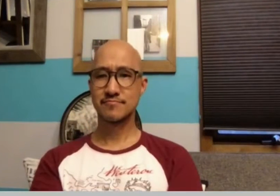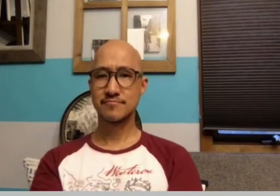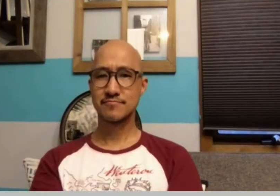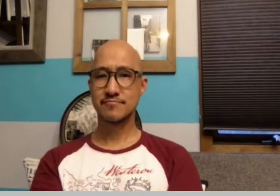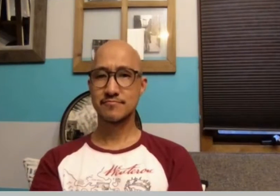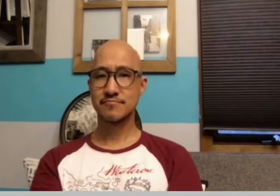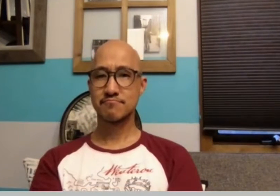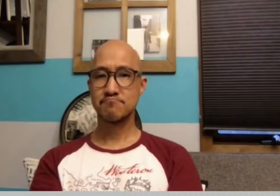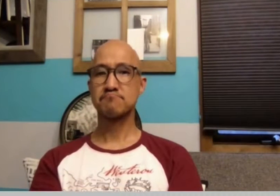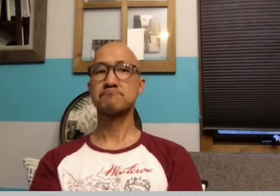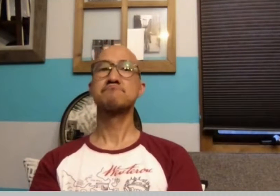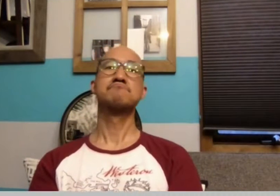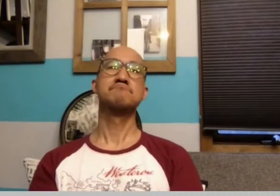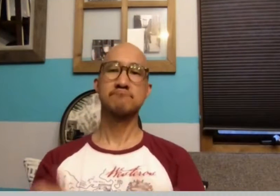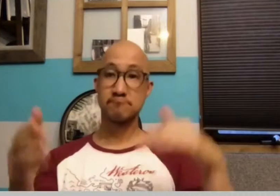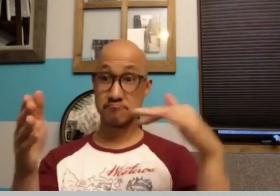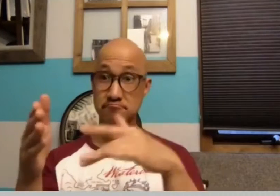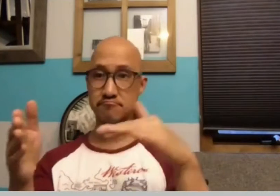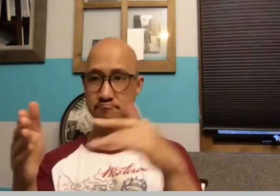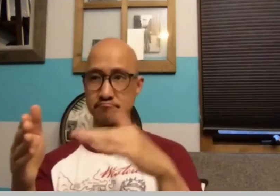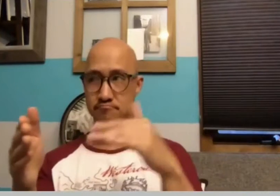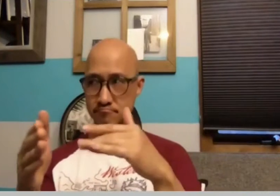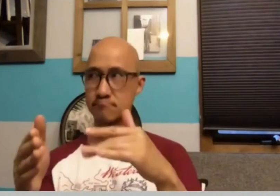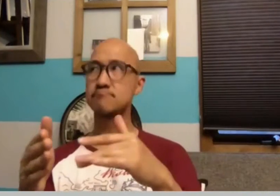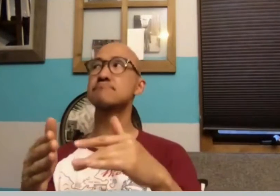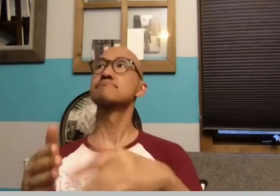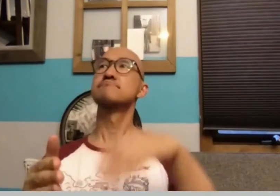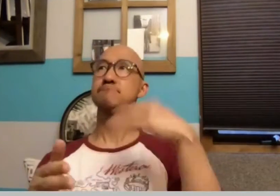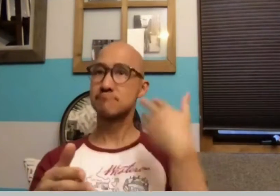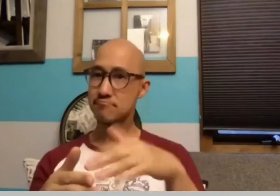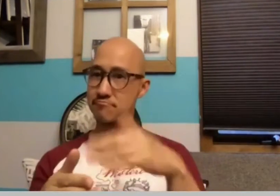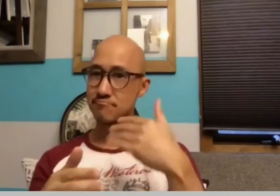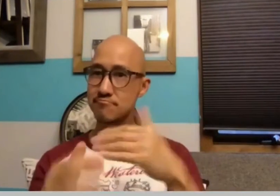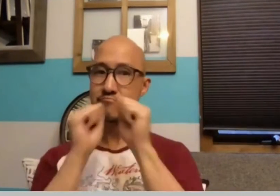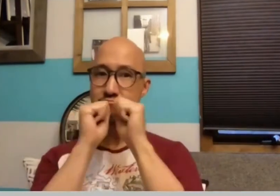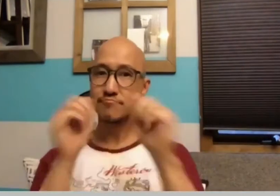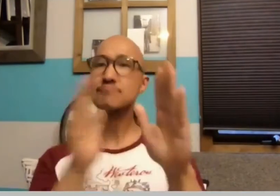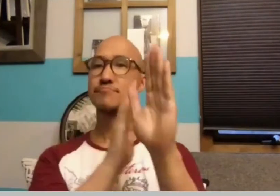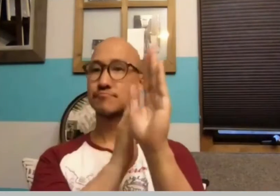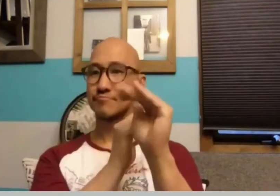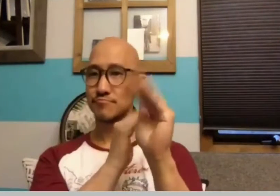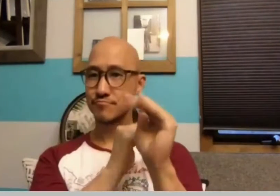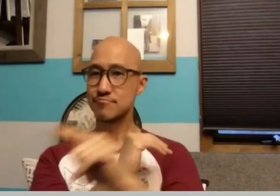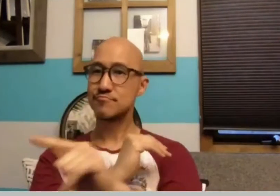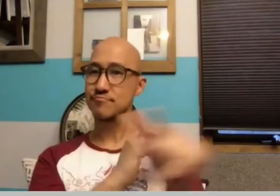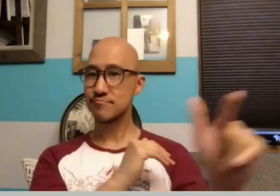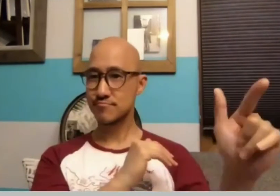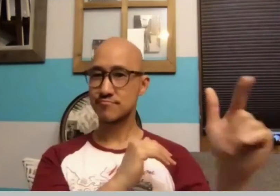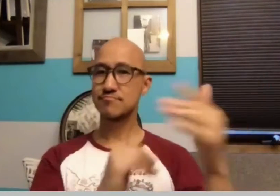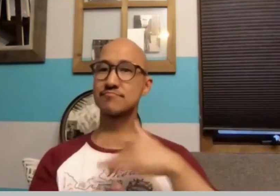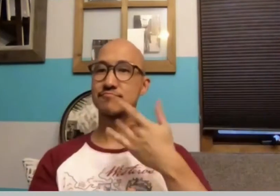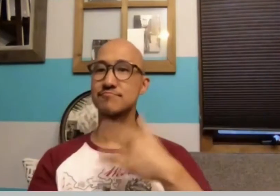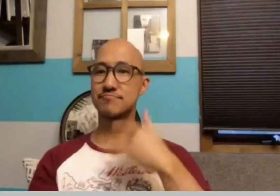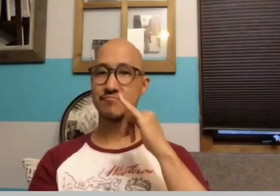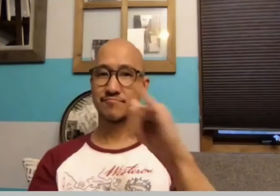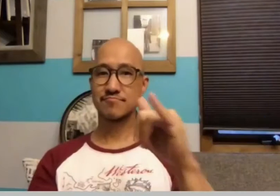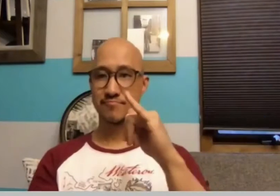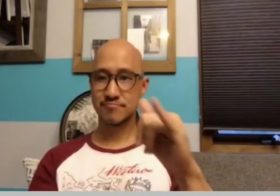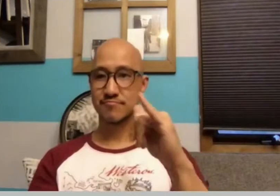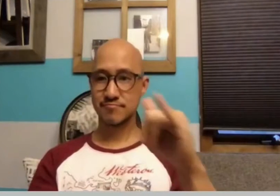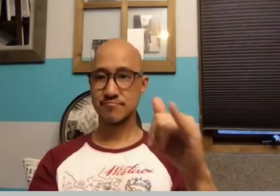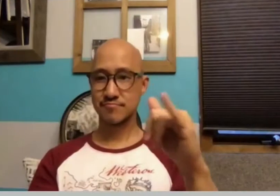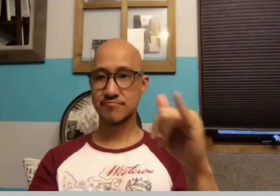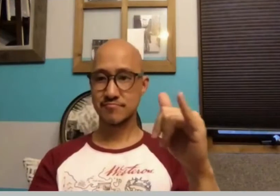you have as well. One of the things that I've enjoyed the most about the study that we're doing is the pace, the fast pace that